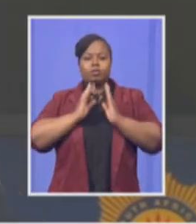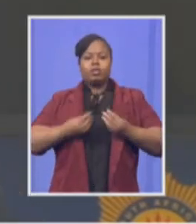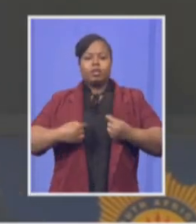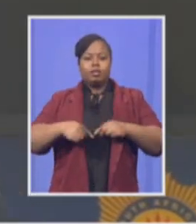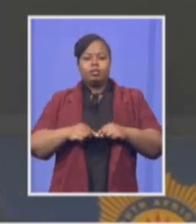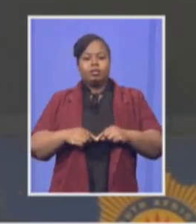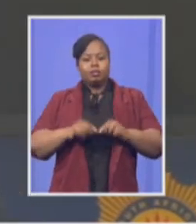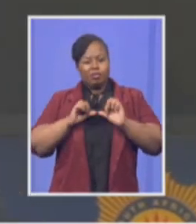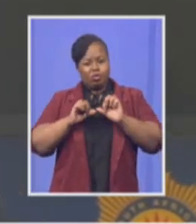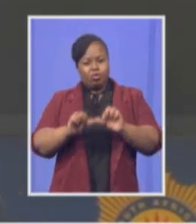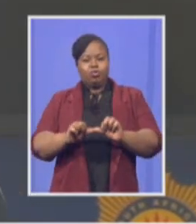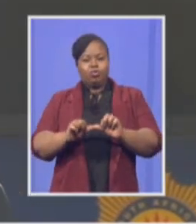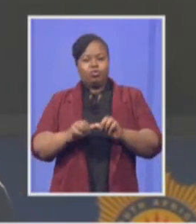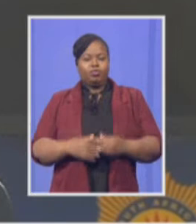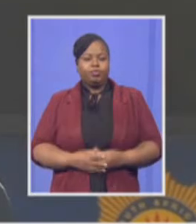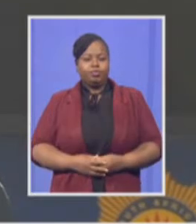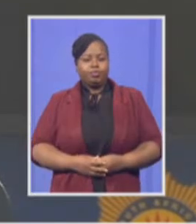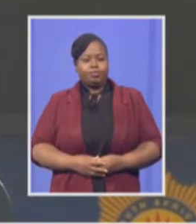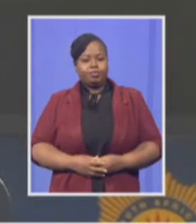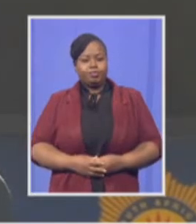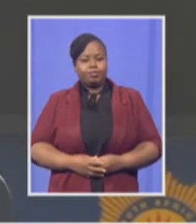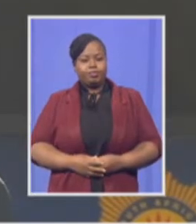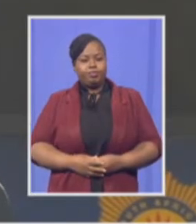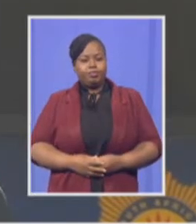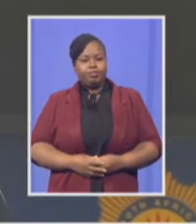ningayeki ukusithandazela